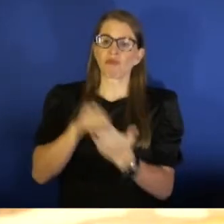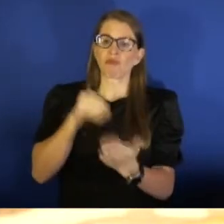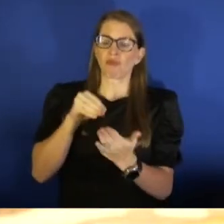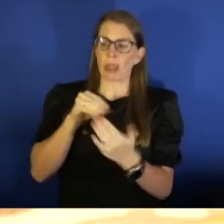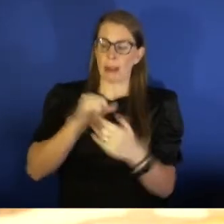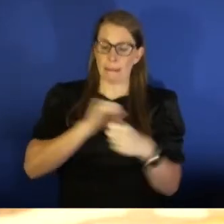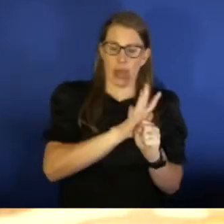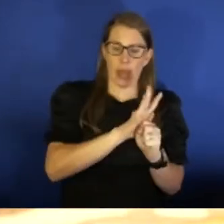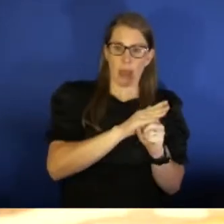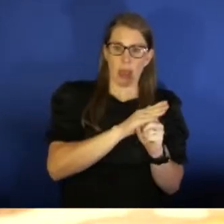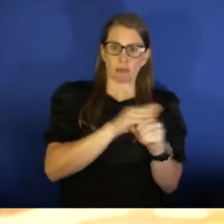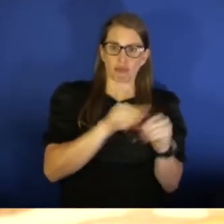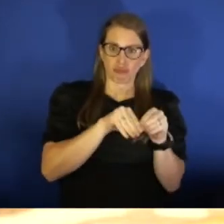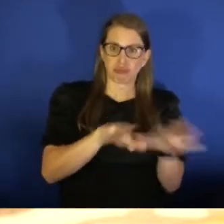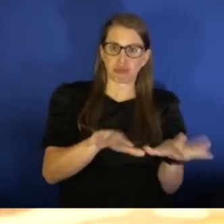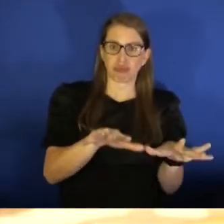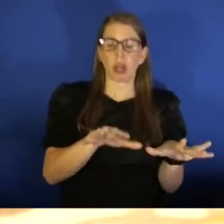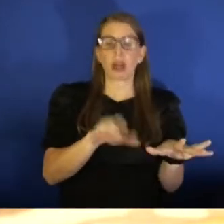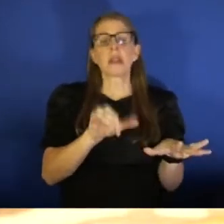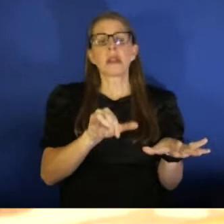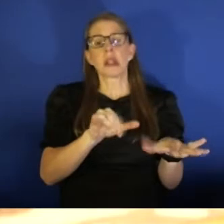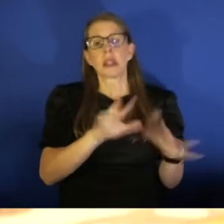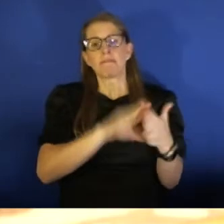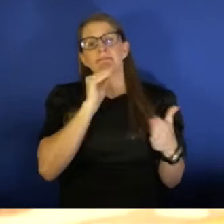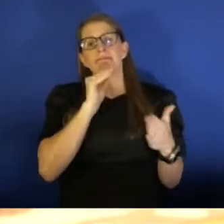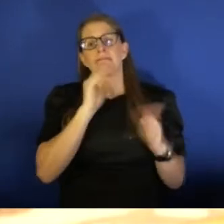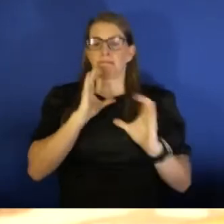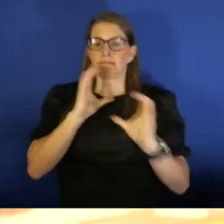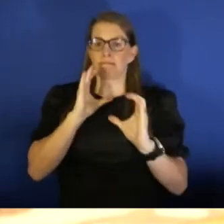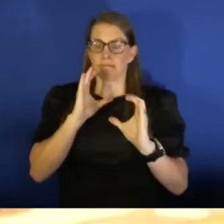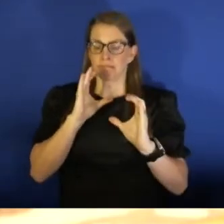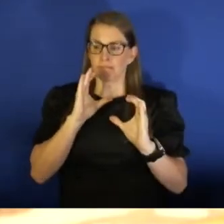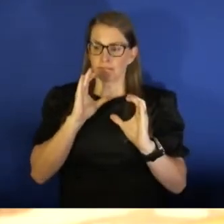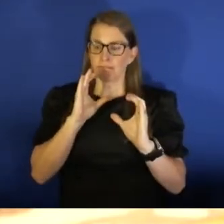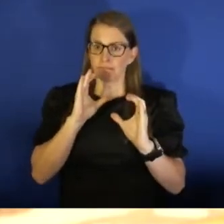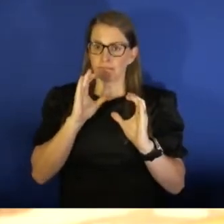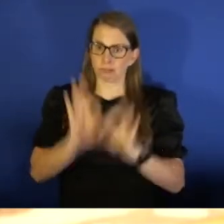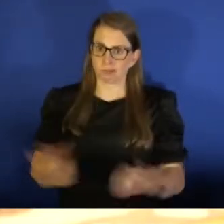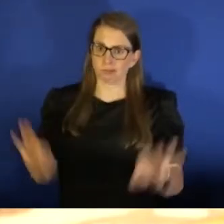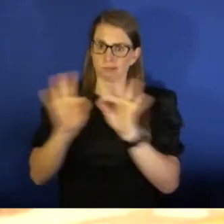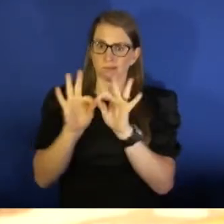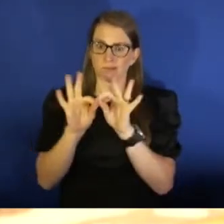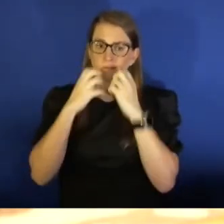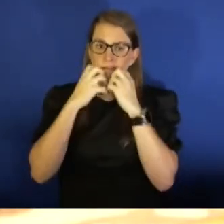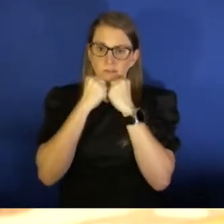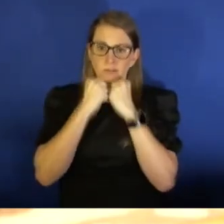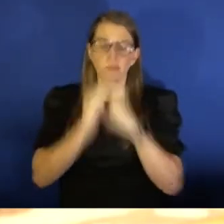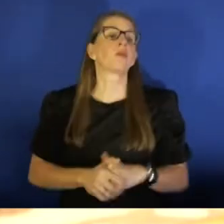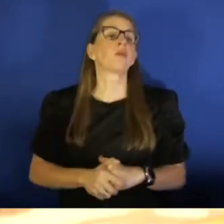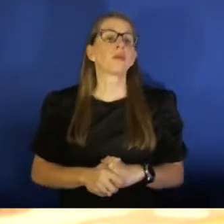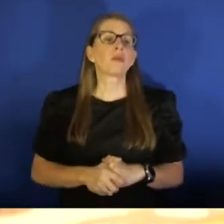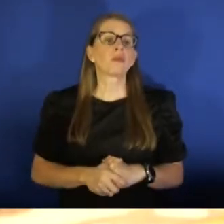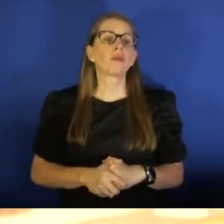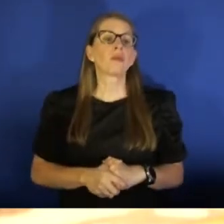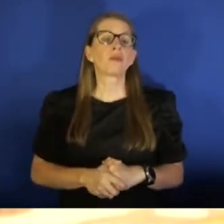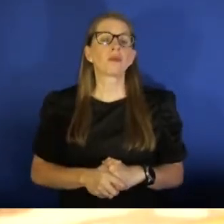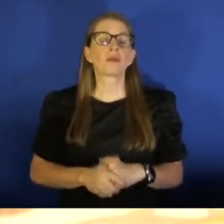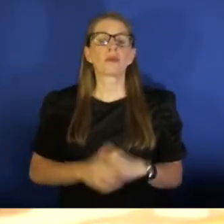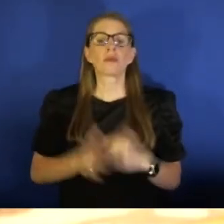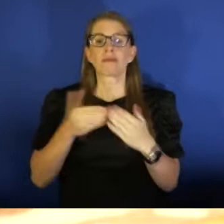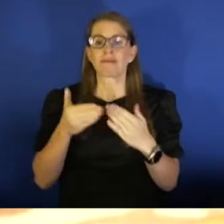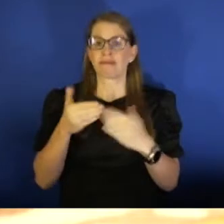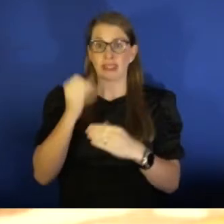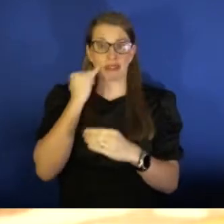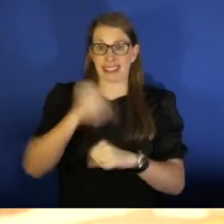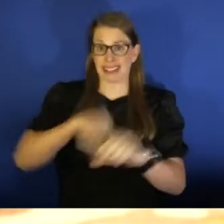important communication efforts are. And even when you have the science right, you